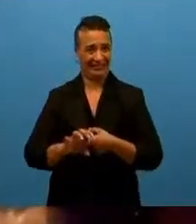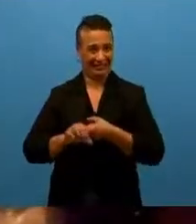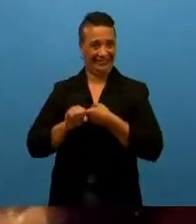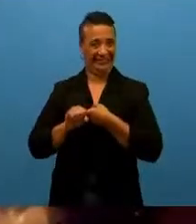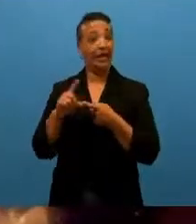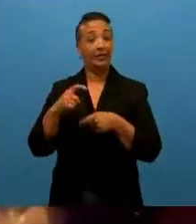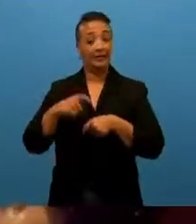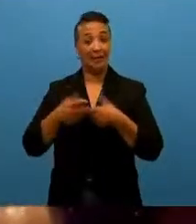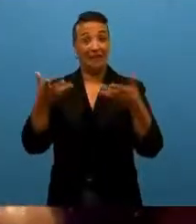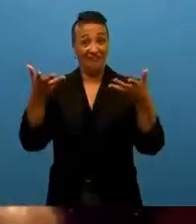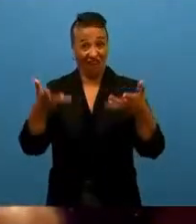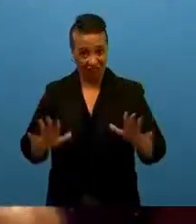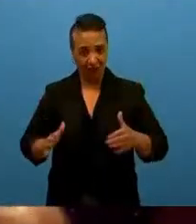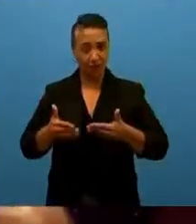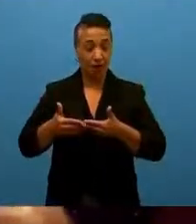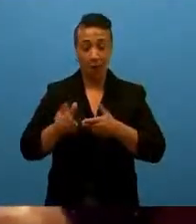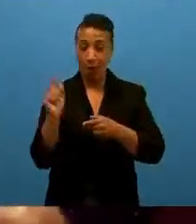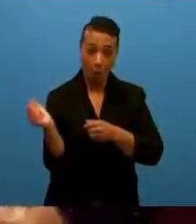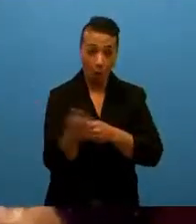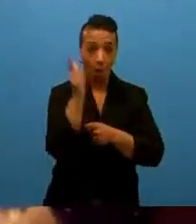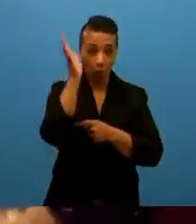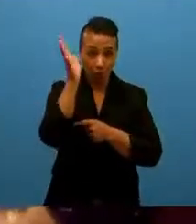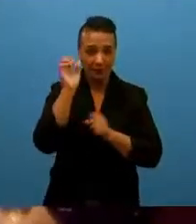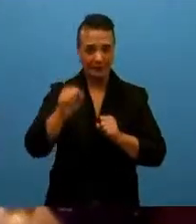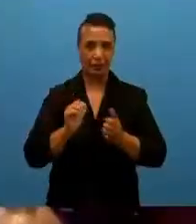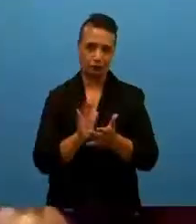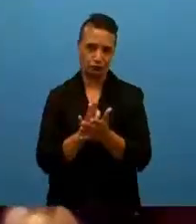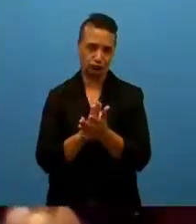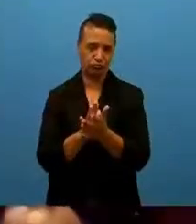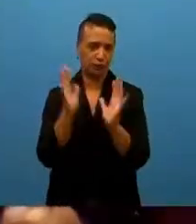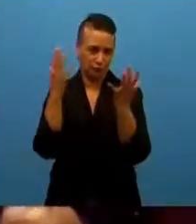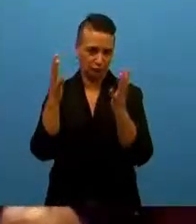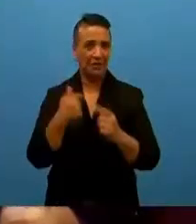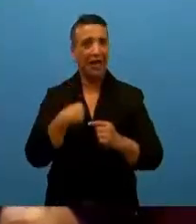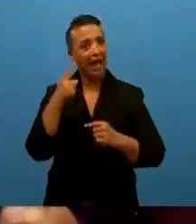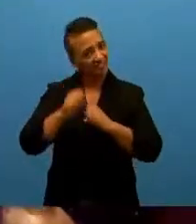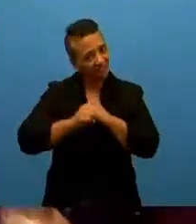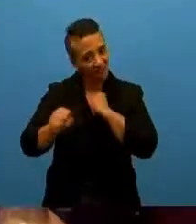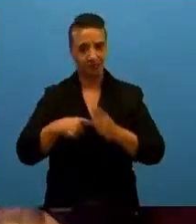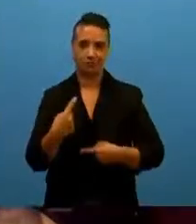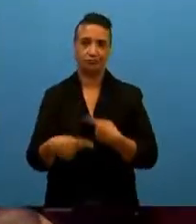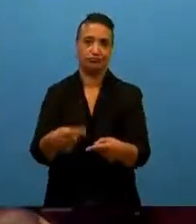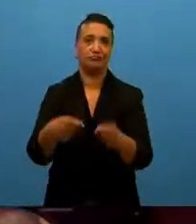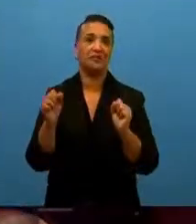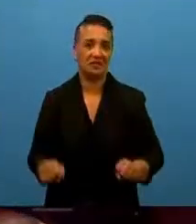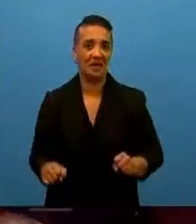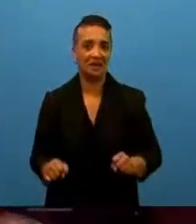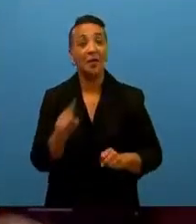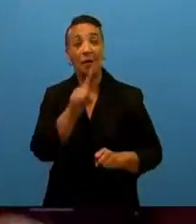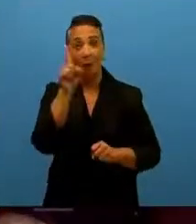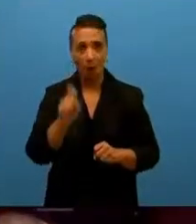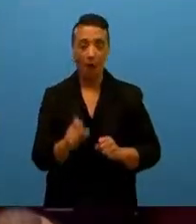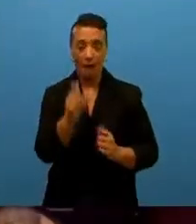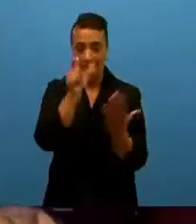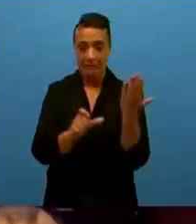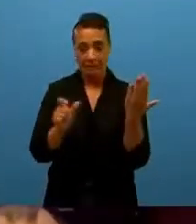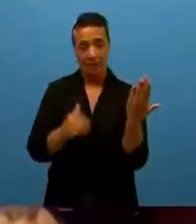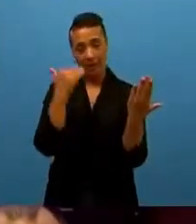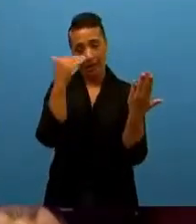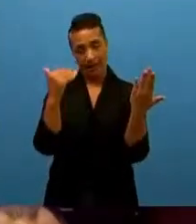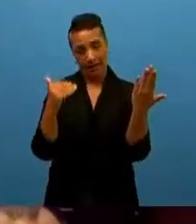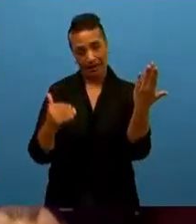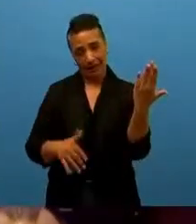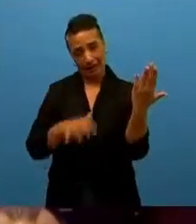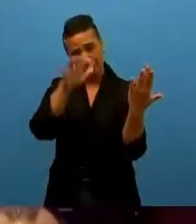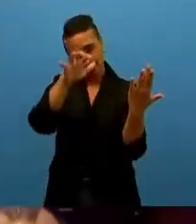greatly appreciated. I think we can then move more swiftly to the lengthy list of speakers.